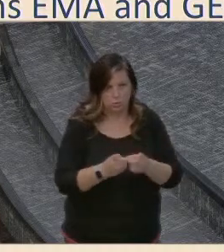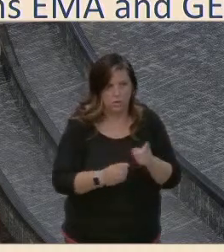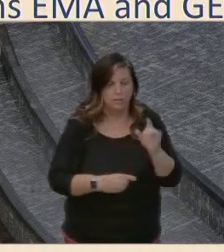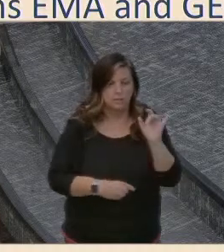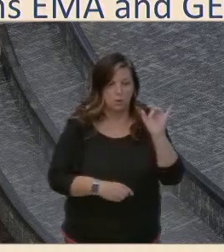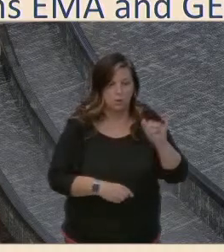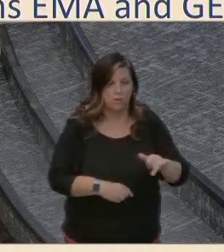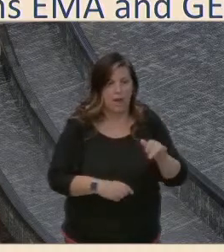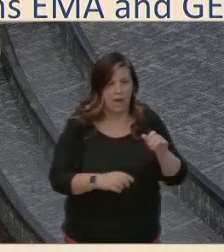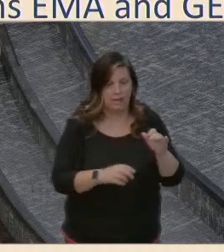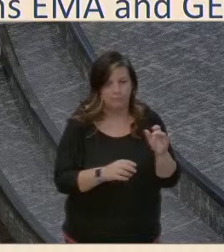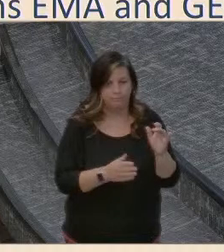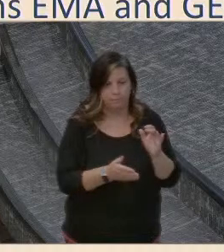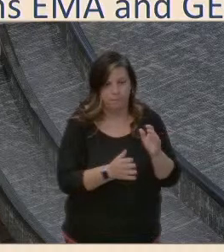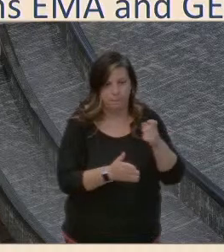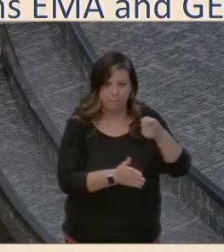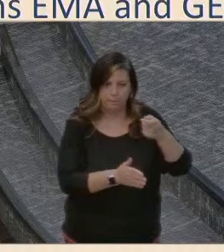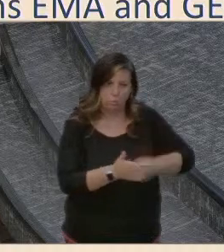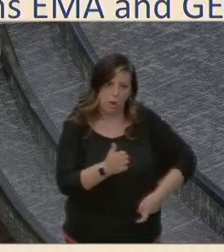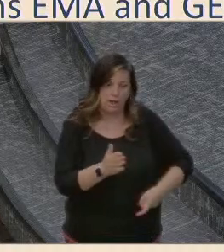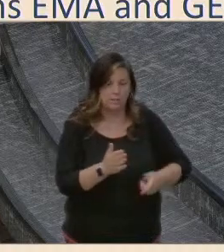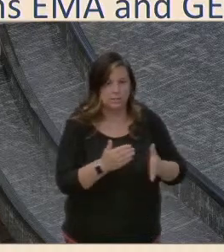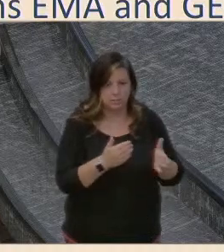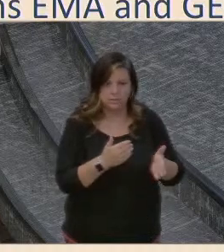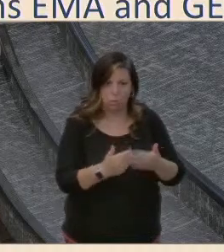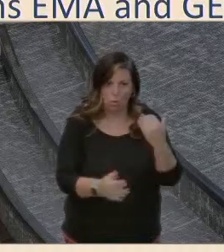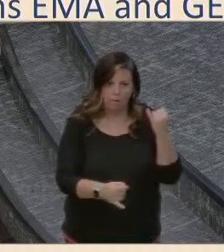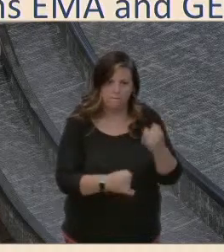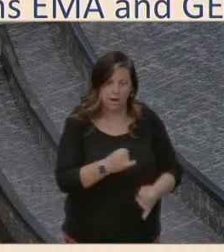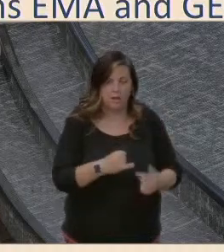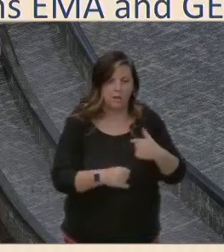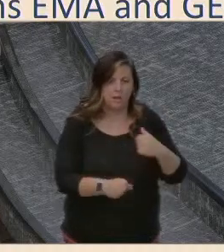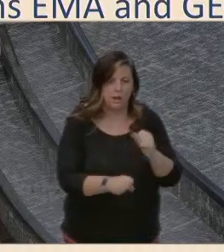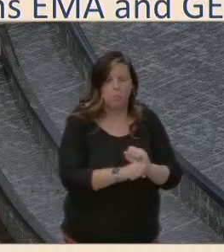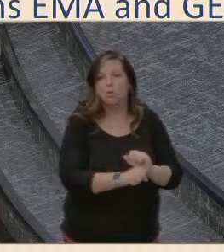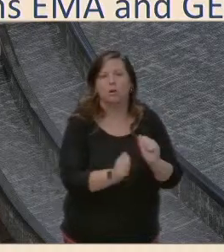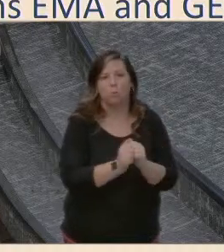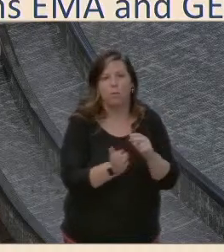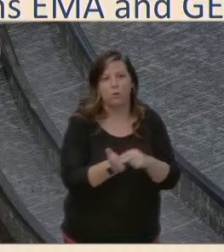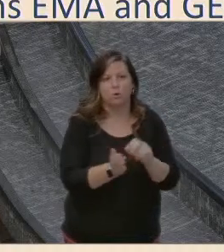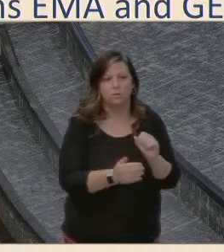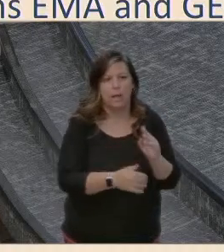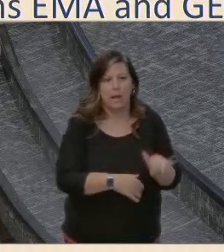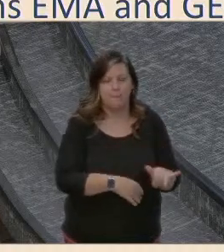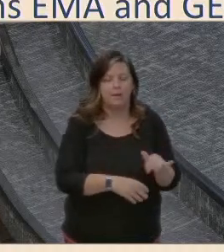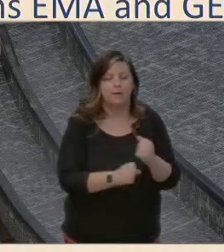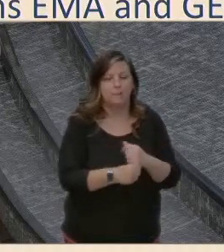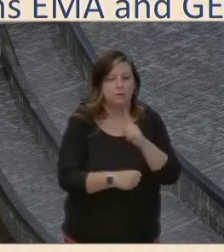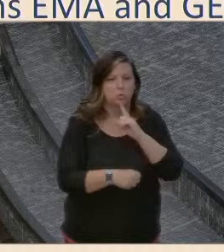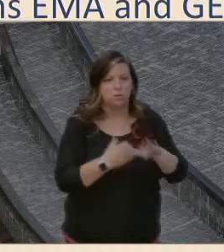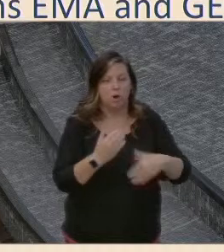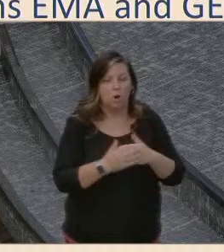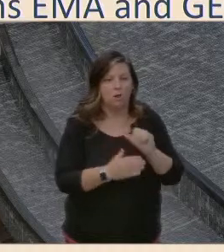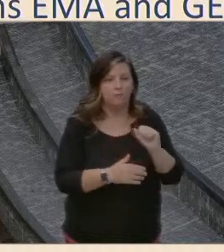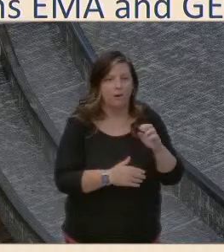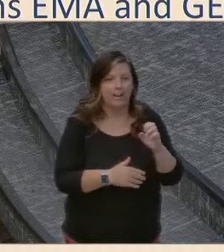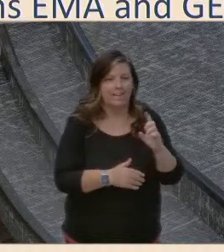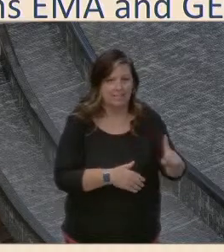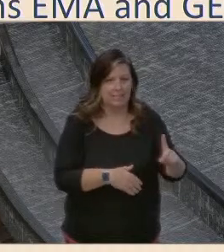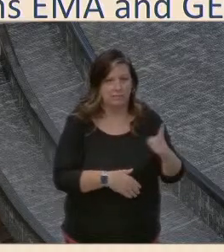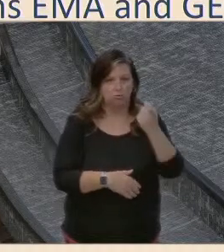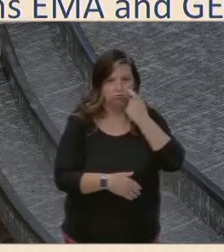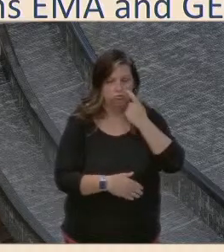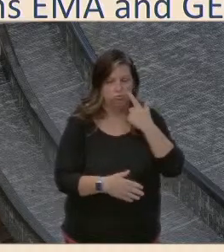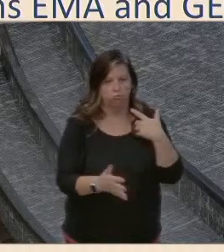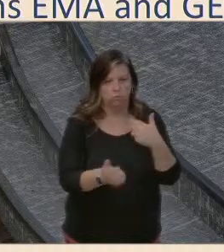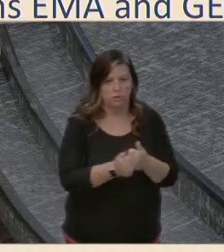I'm working with Nurse Amy on making sure that all of our AEDs are updated and all of her nurses are